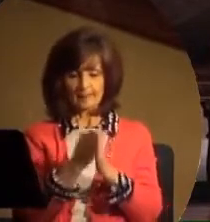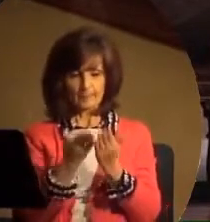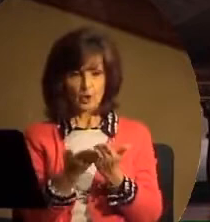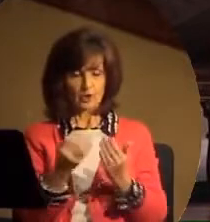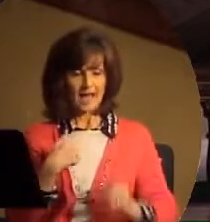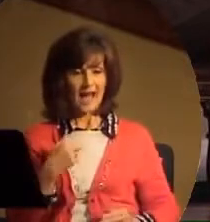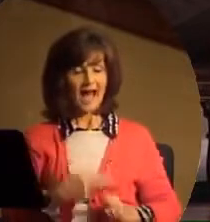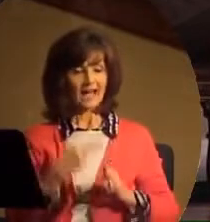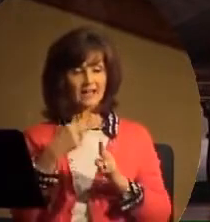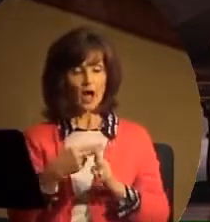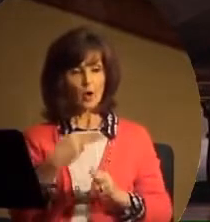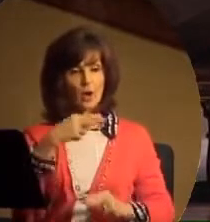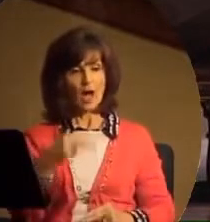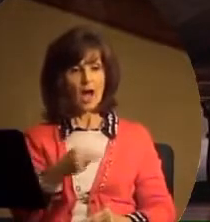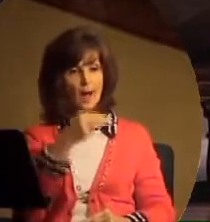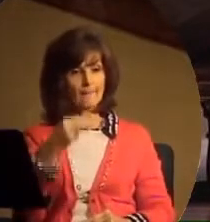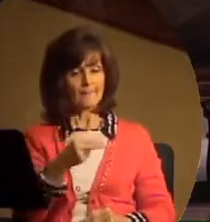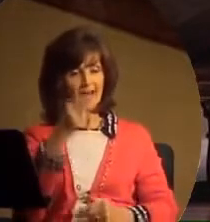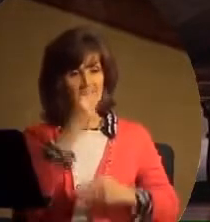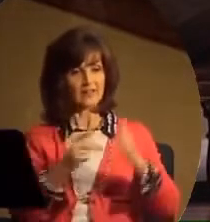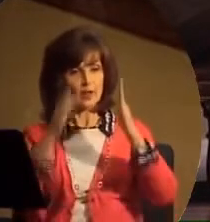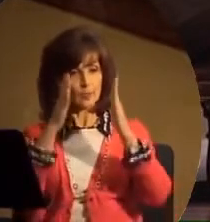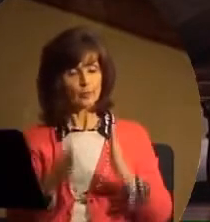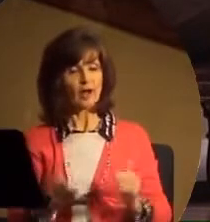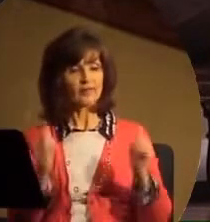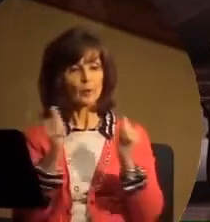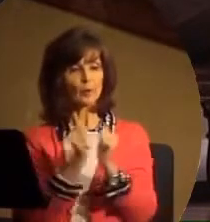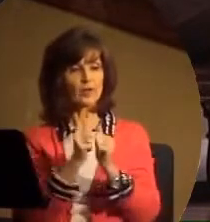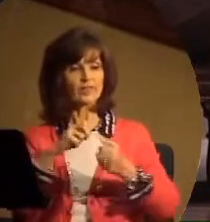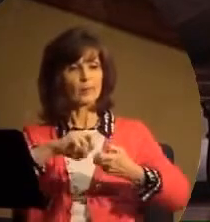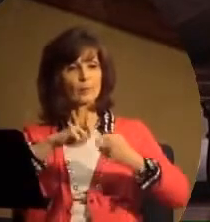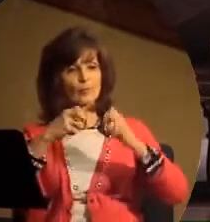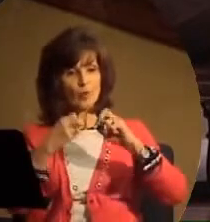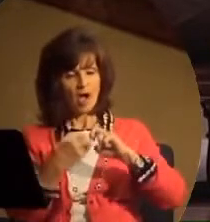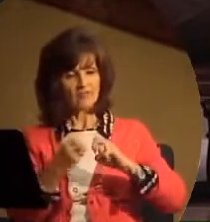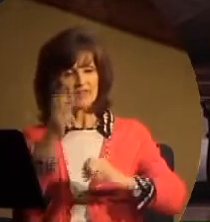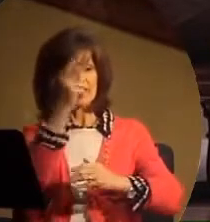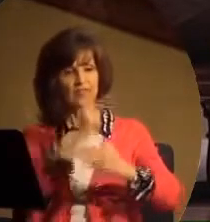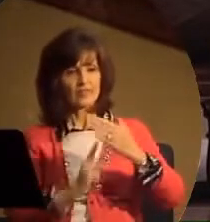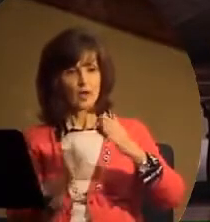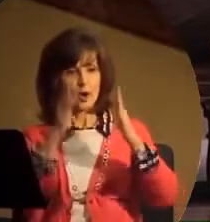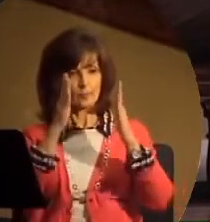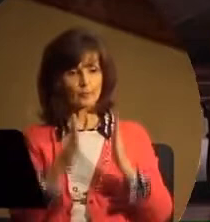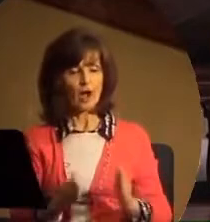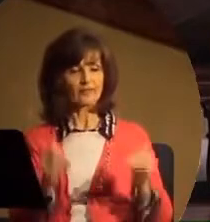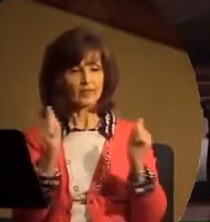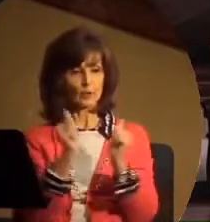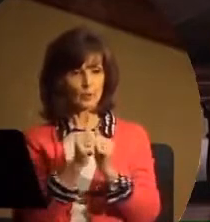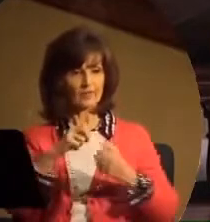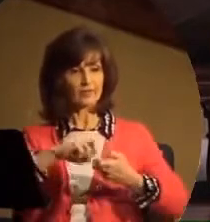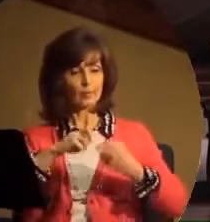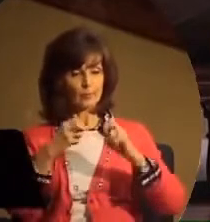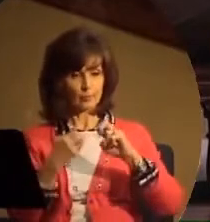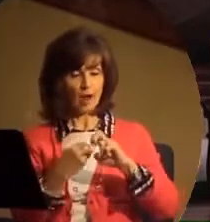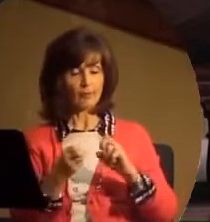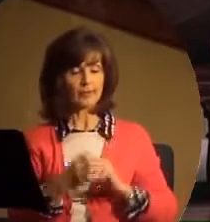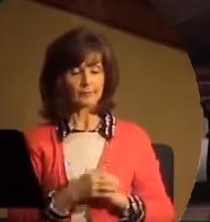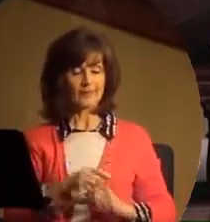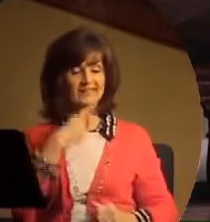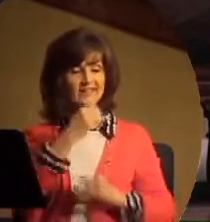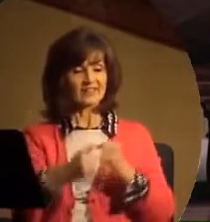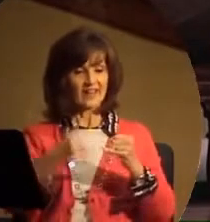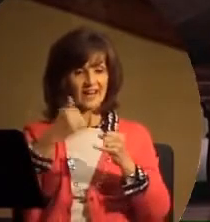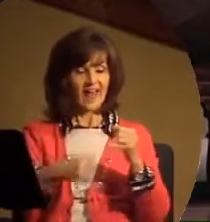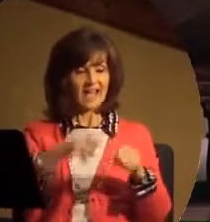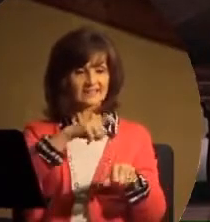I called him this. He was the prophet with a problem. The prophet with a problem. As I told you last time, right